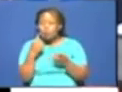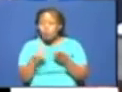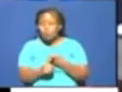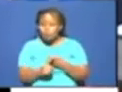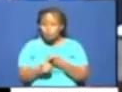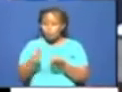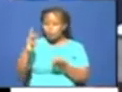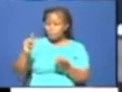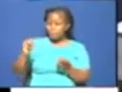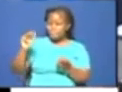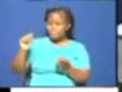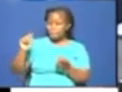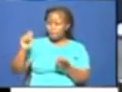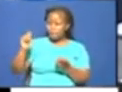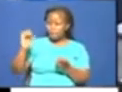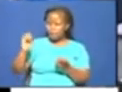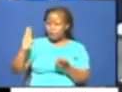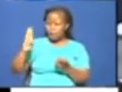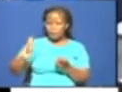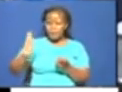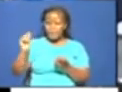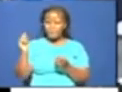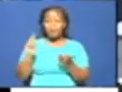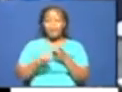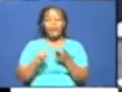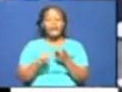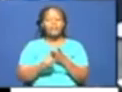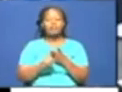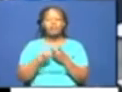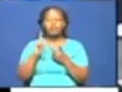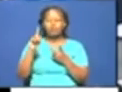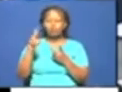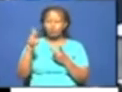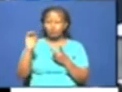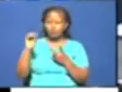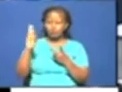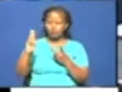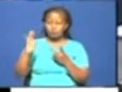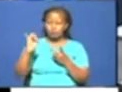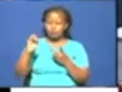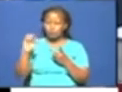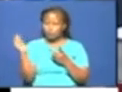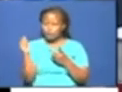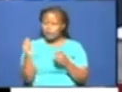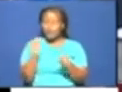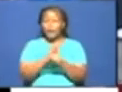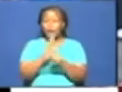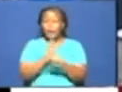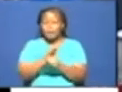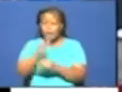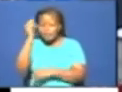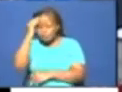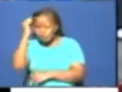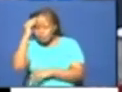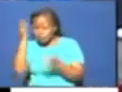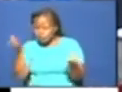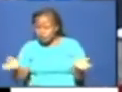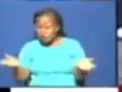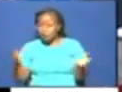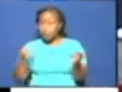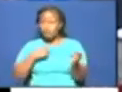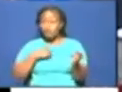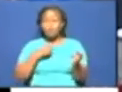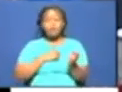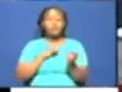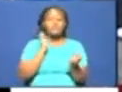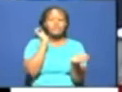Matiba and Charles Robia. Many do not recall that I was detained at